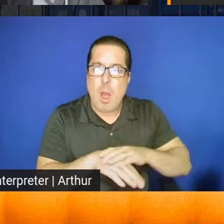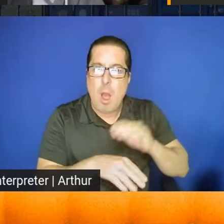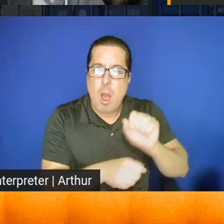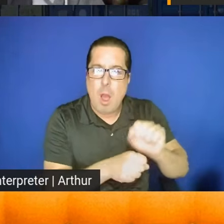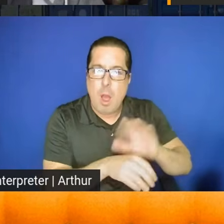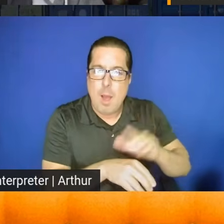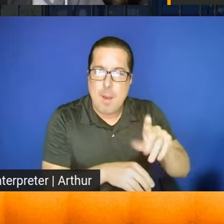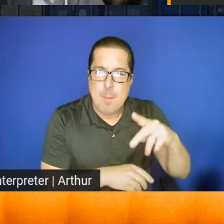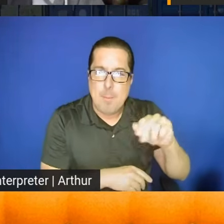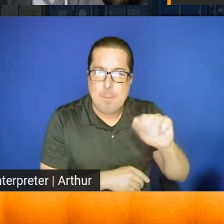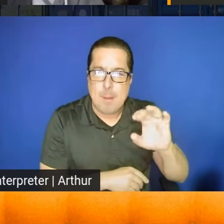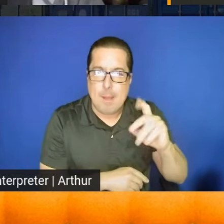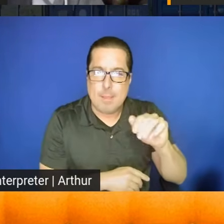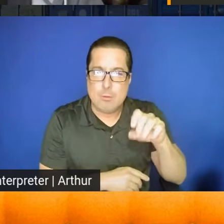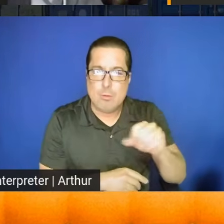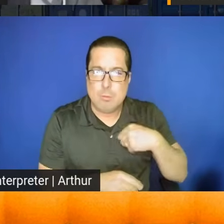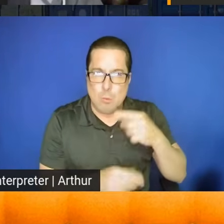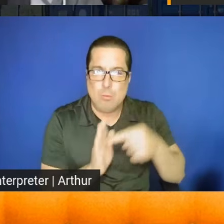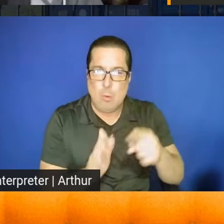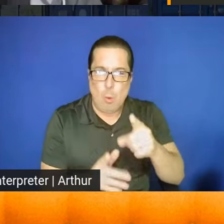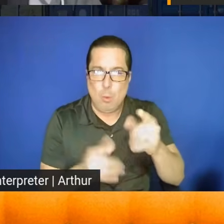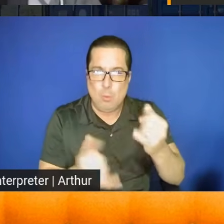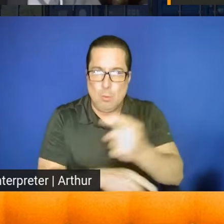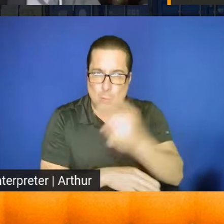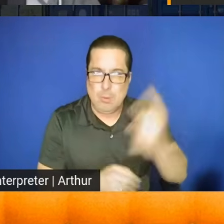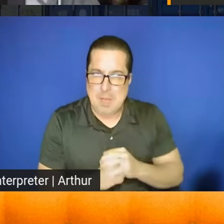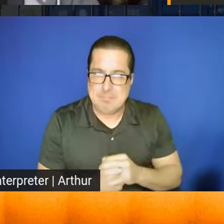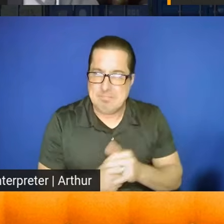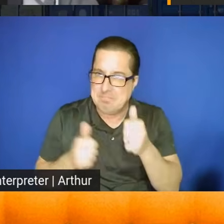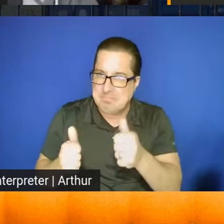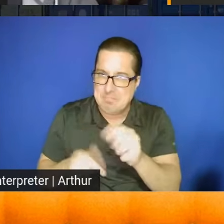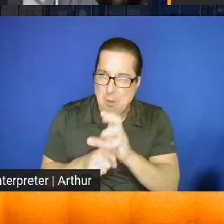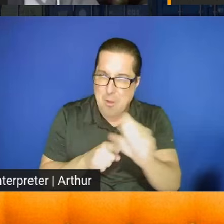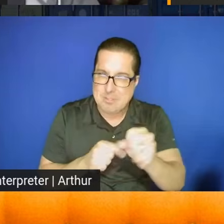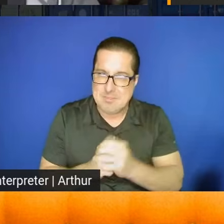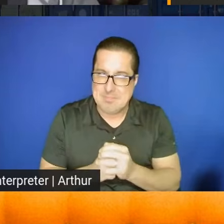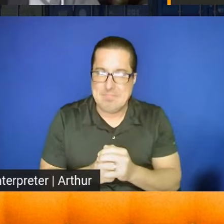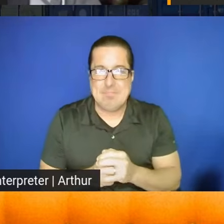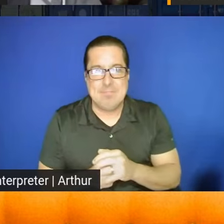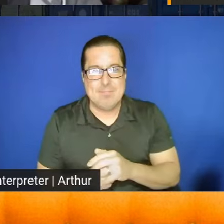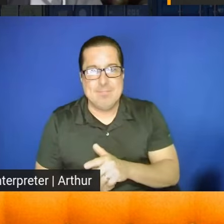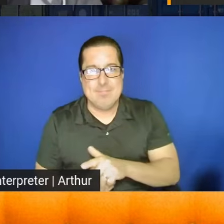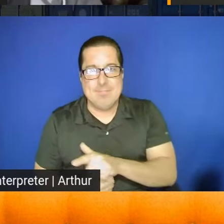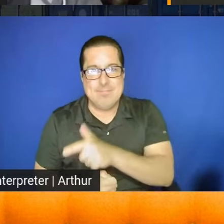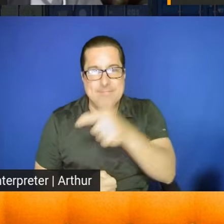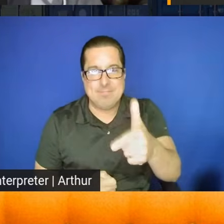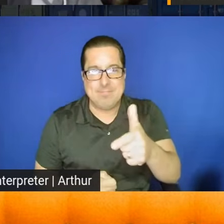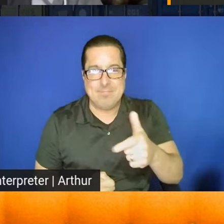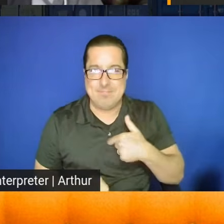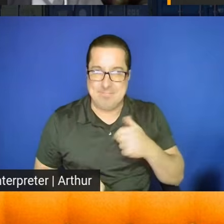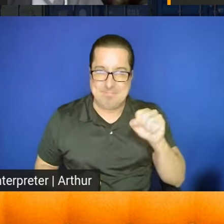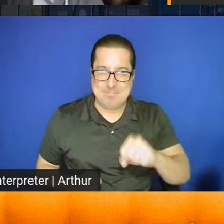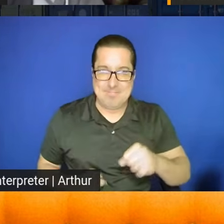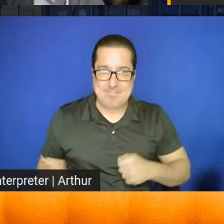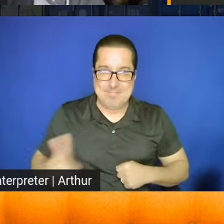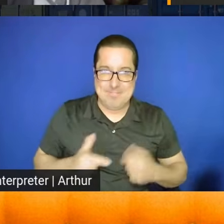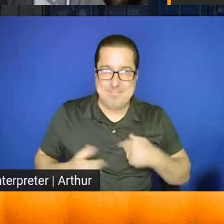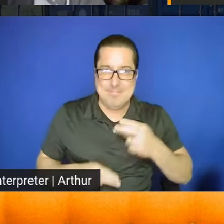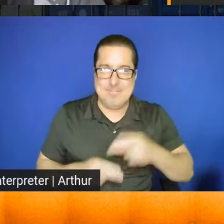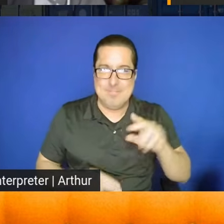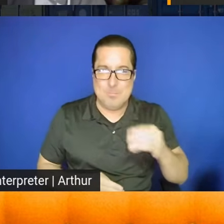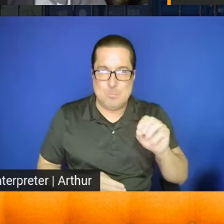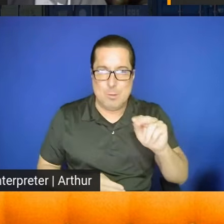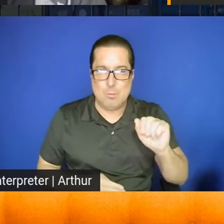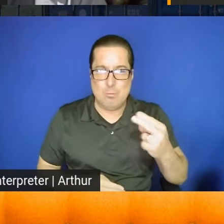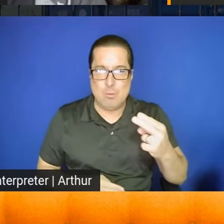that we're going to be showing you today. Awesome. Hey, yeah, I'm Jonah Jones. I'm